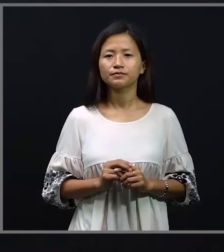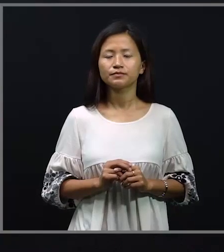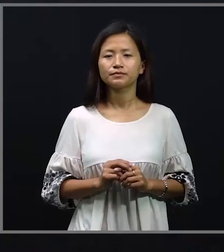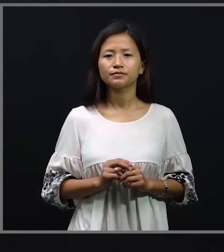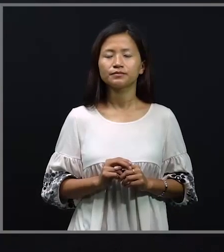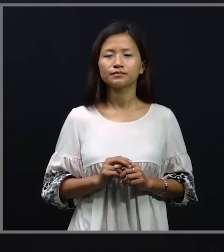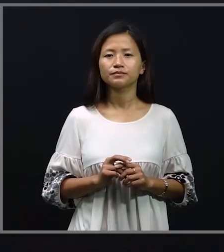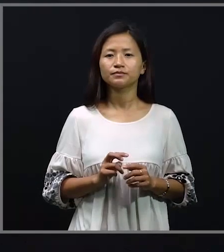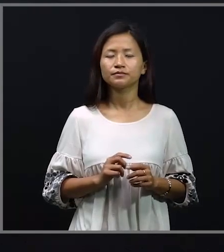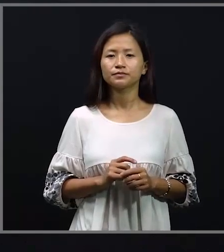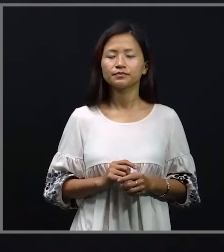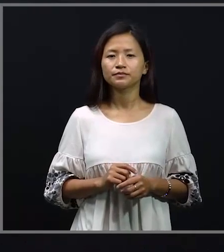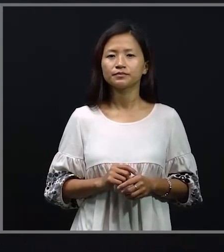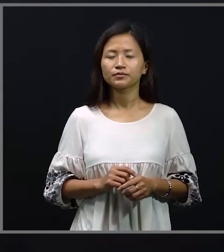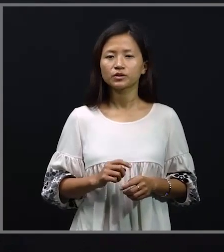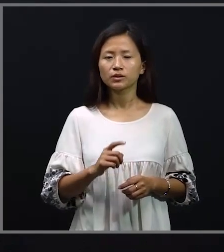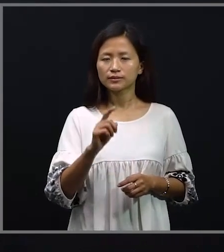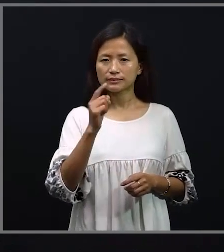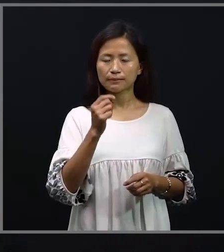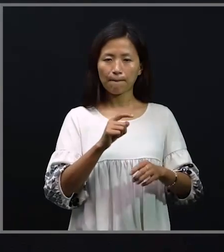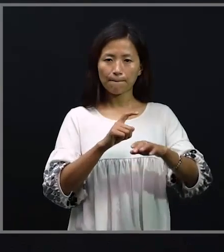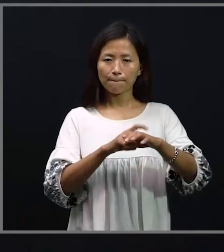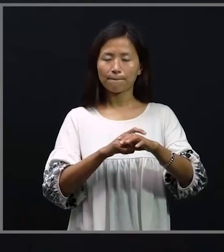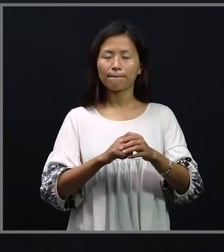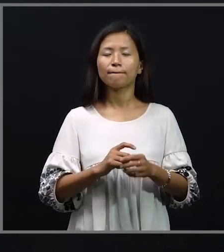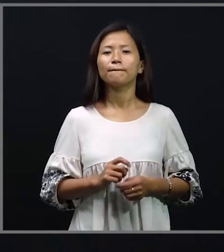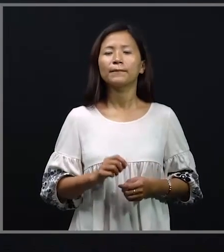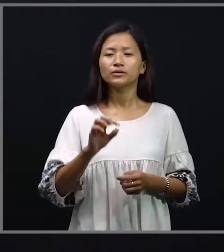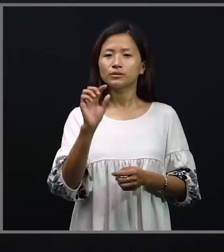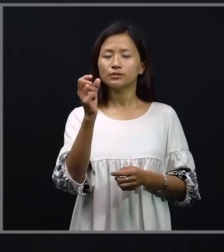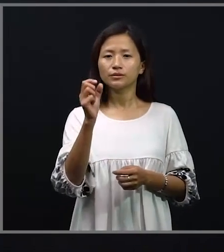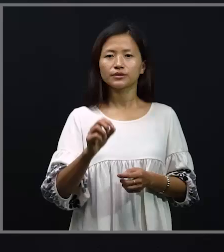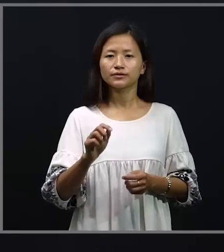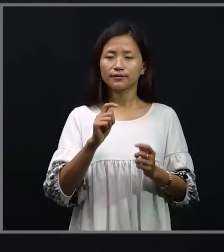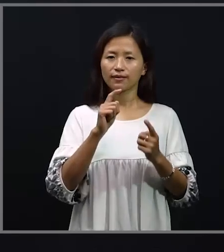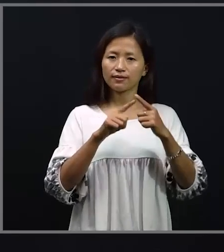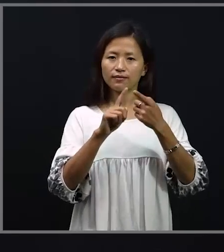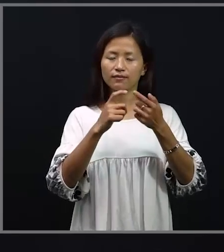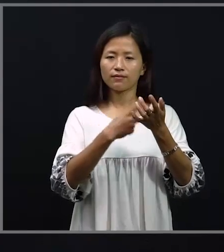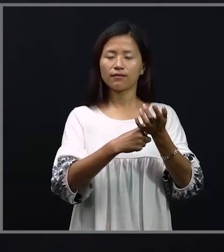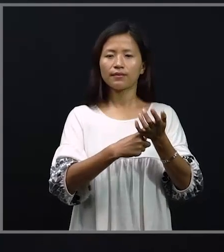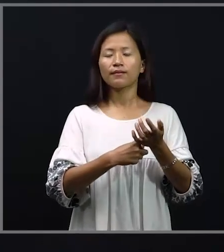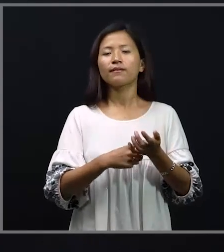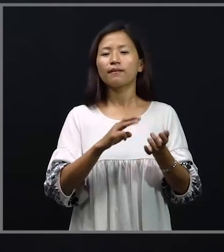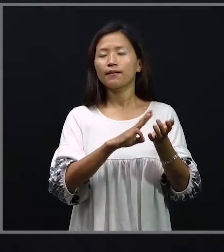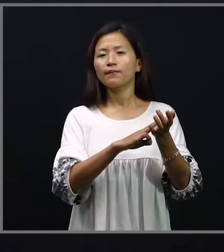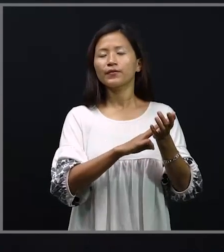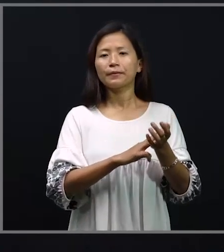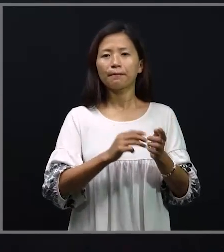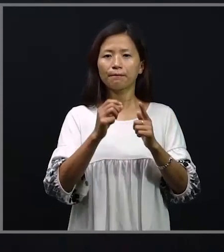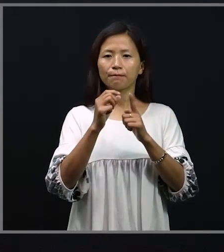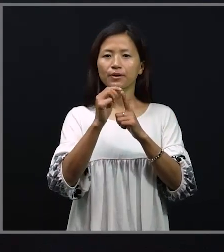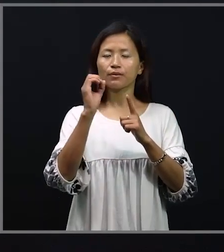Okay, he's the person who coined the term political science.